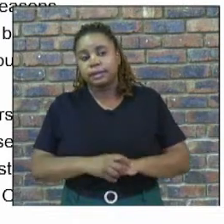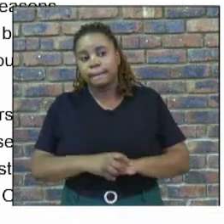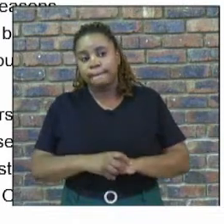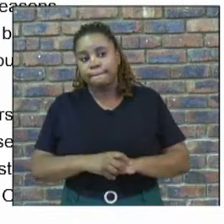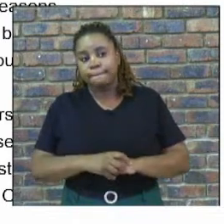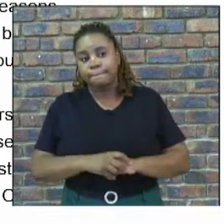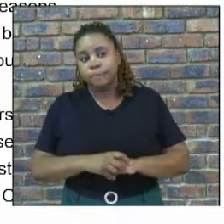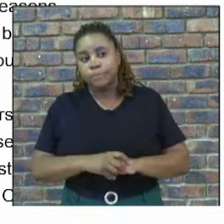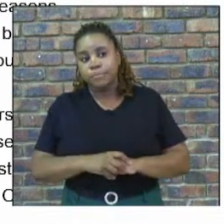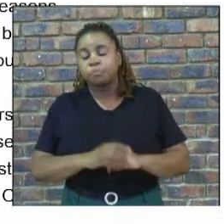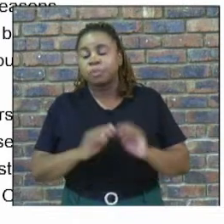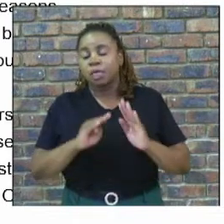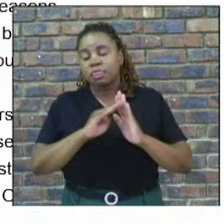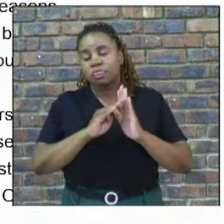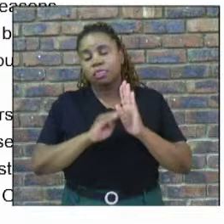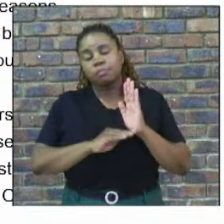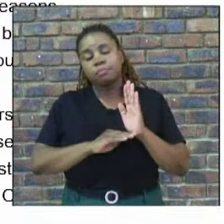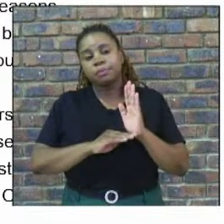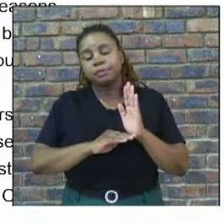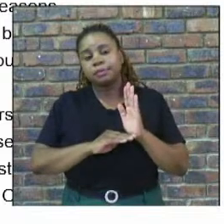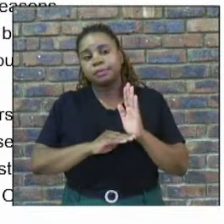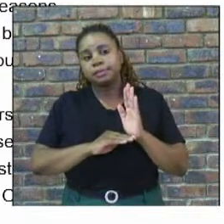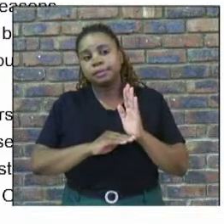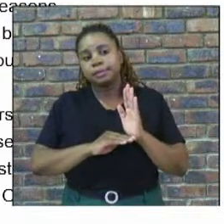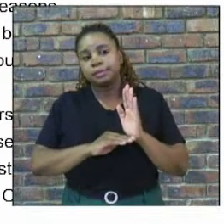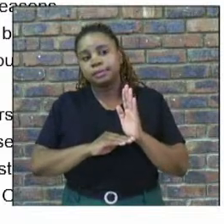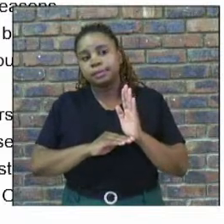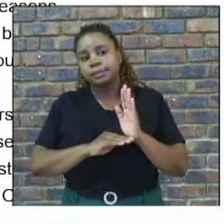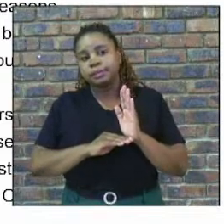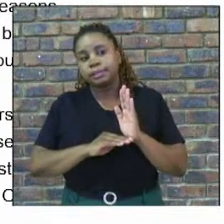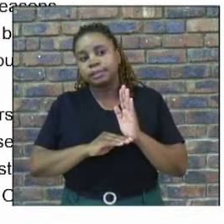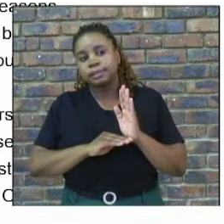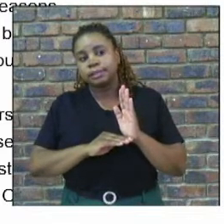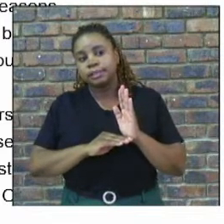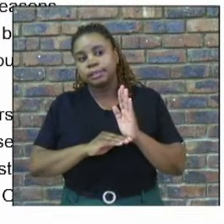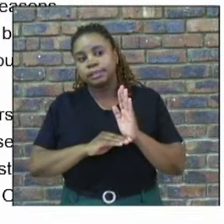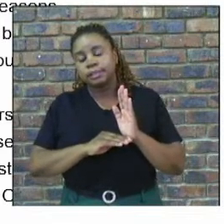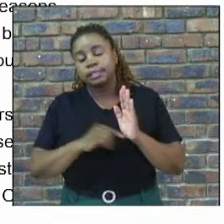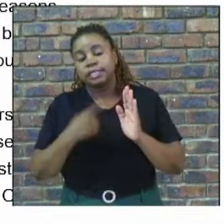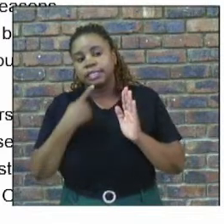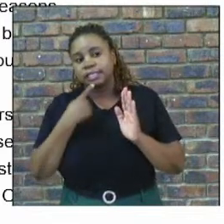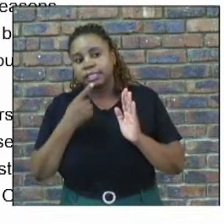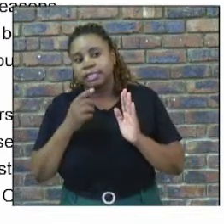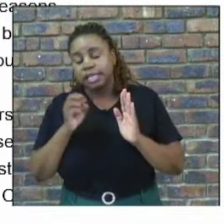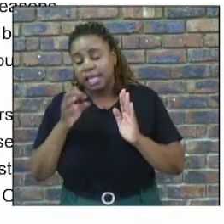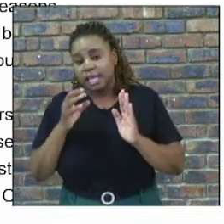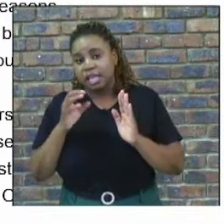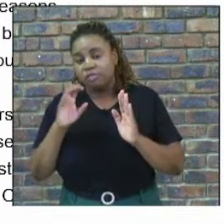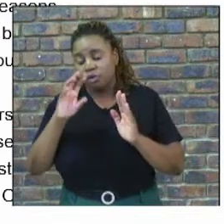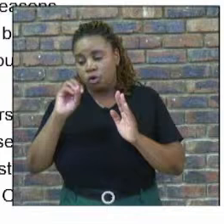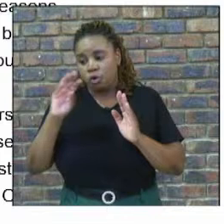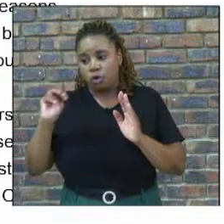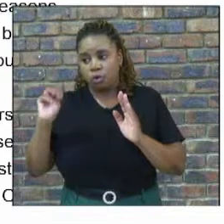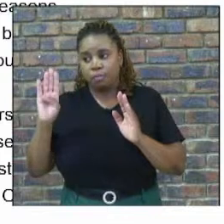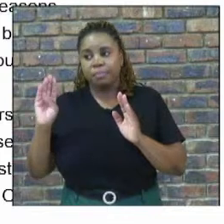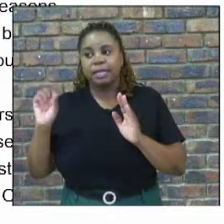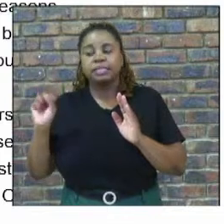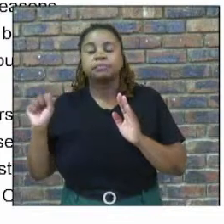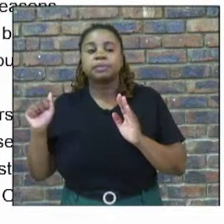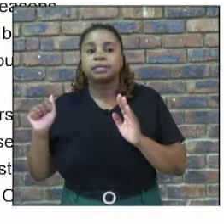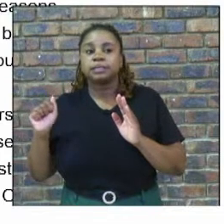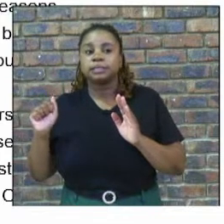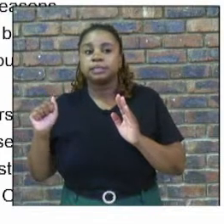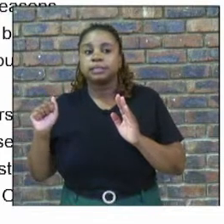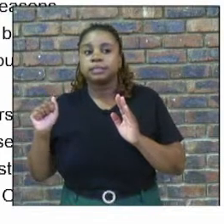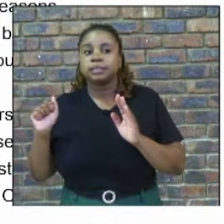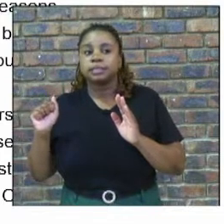The bill also outlines that for this office to run, there has to be an ombudsman, a